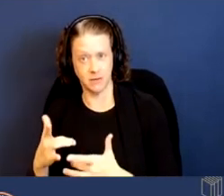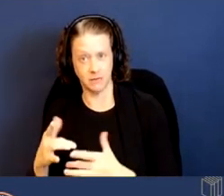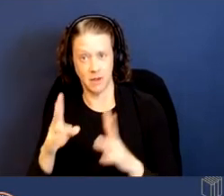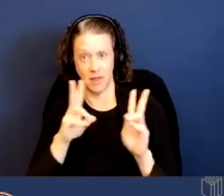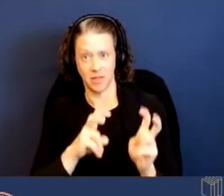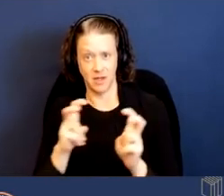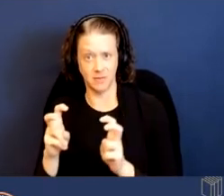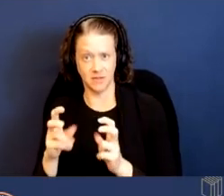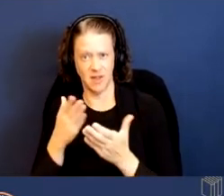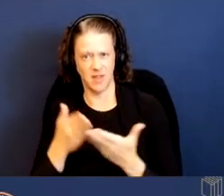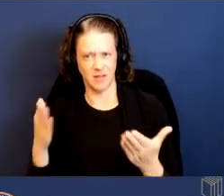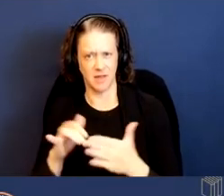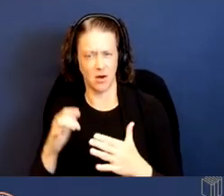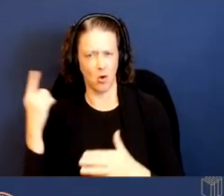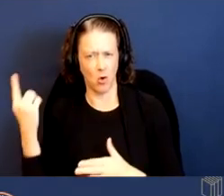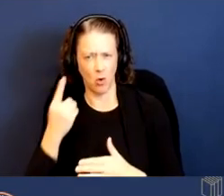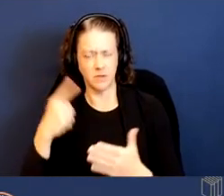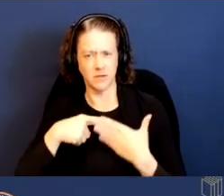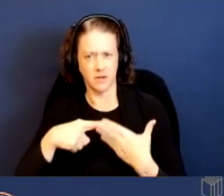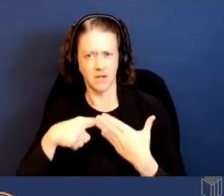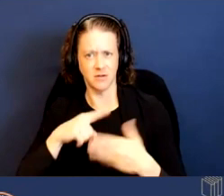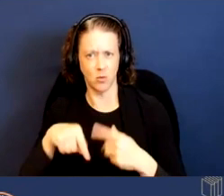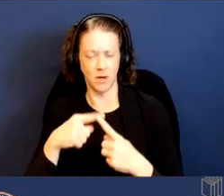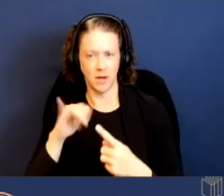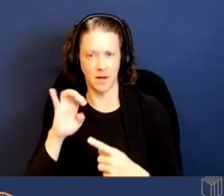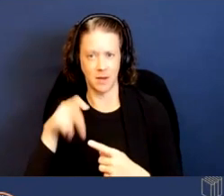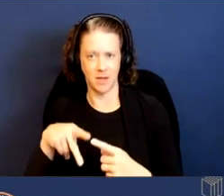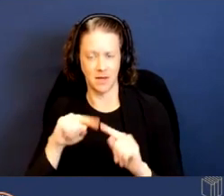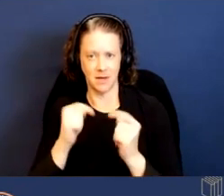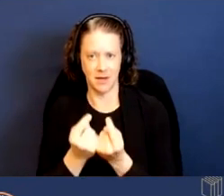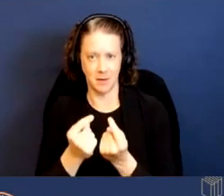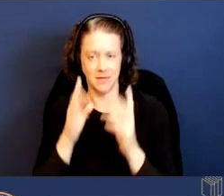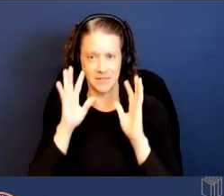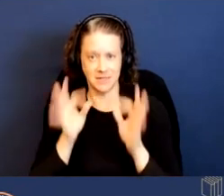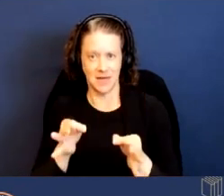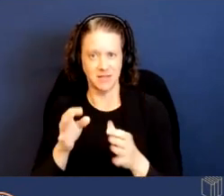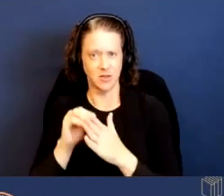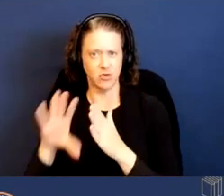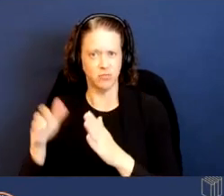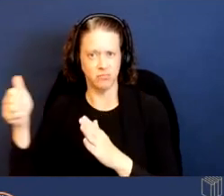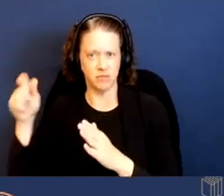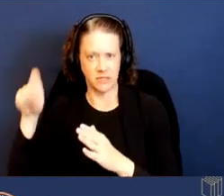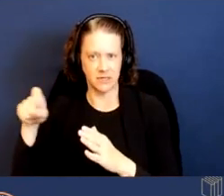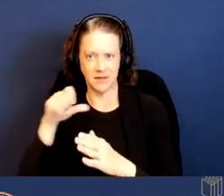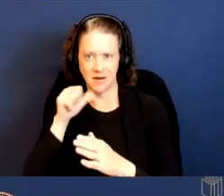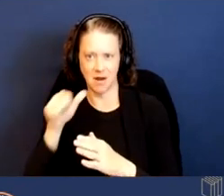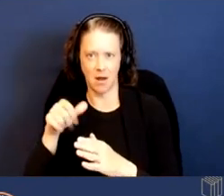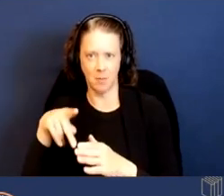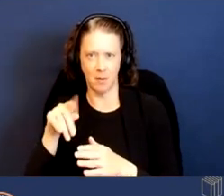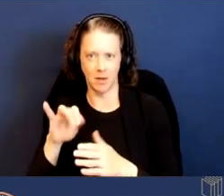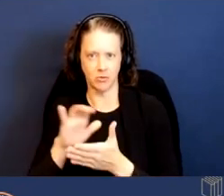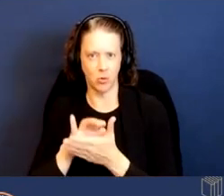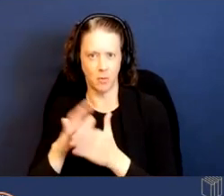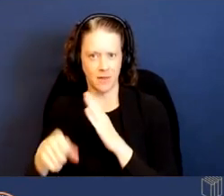discussed when an IEP team is deciding that a student needs a non-public school placement. So that will be really interesting information, I think, to